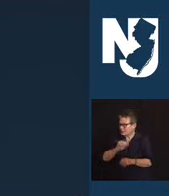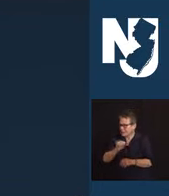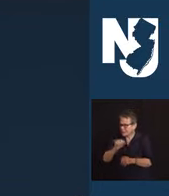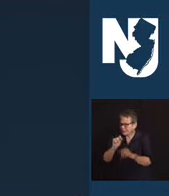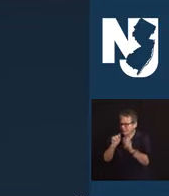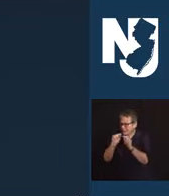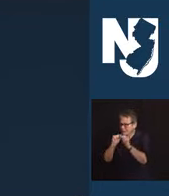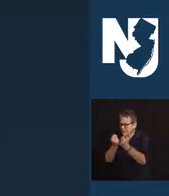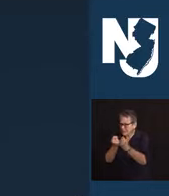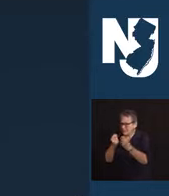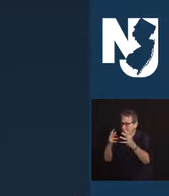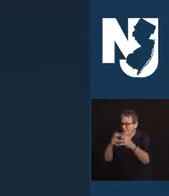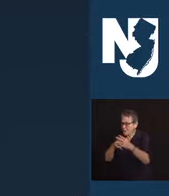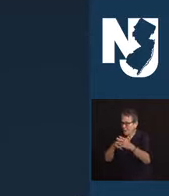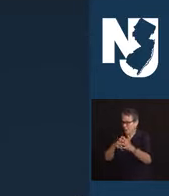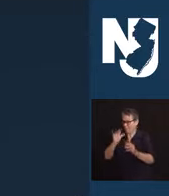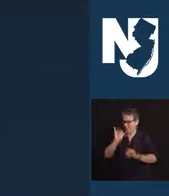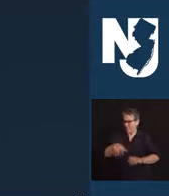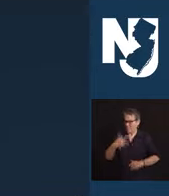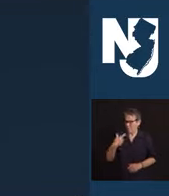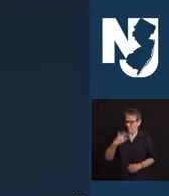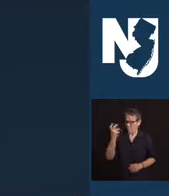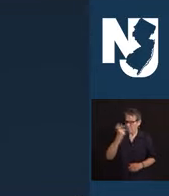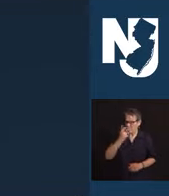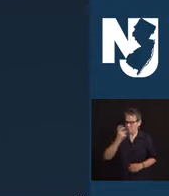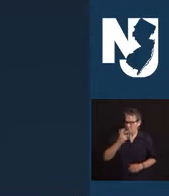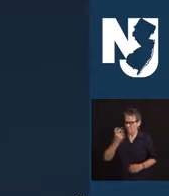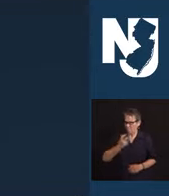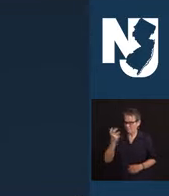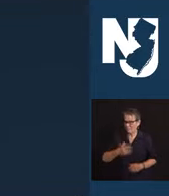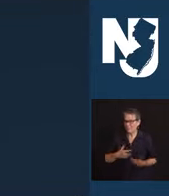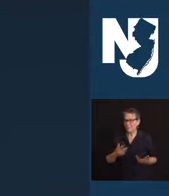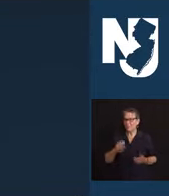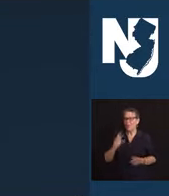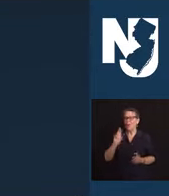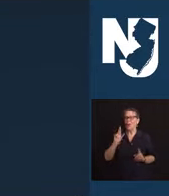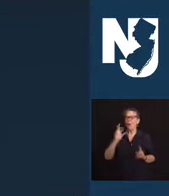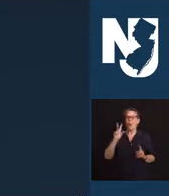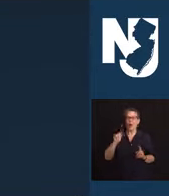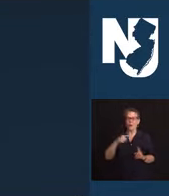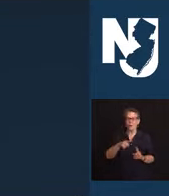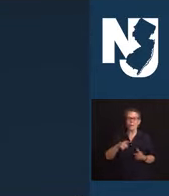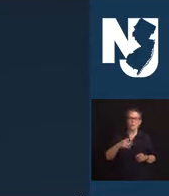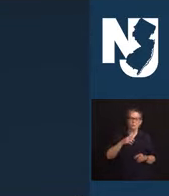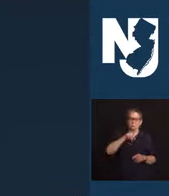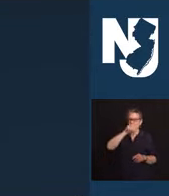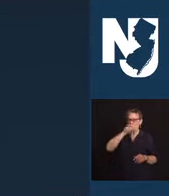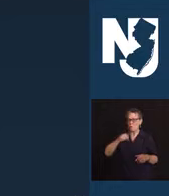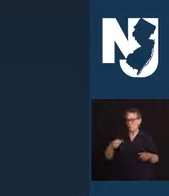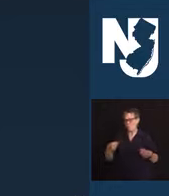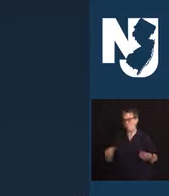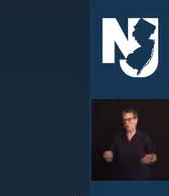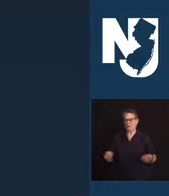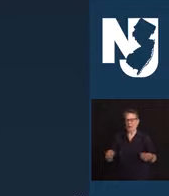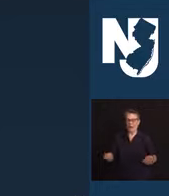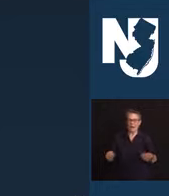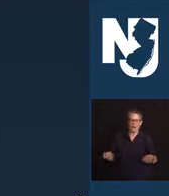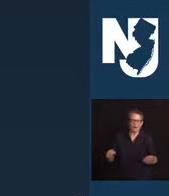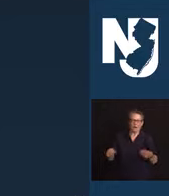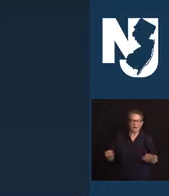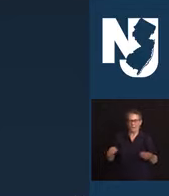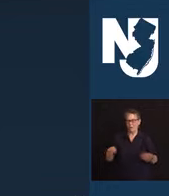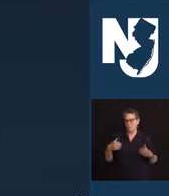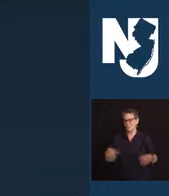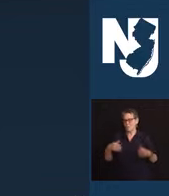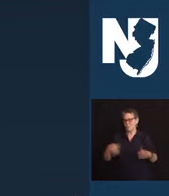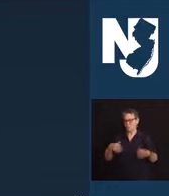Unbelievable. The open road was a calling in a bigger sense, and Robert was a car and motorcycle enthusiast, a passion that was renewed when he received